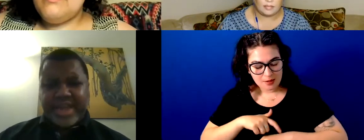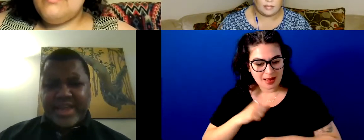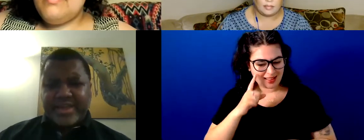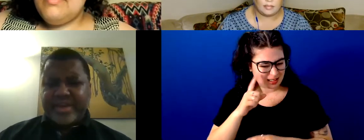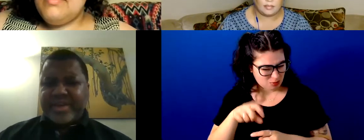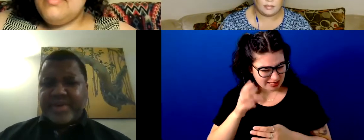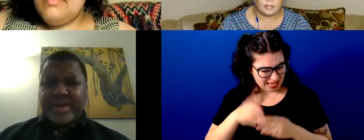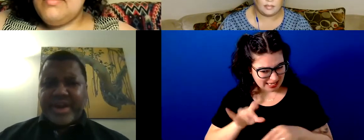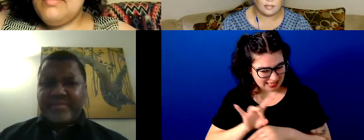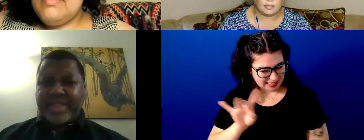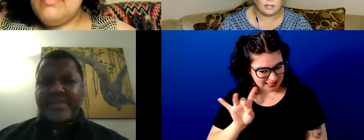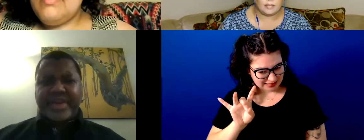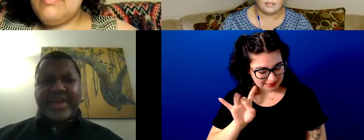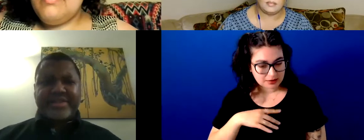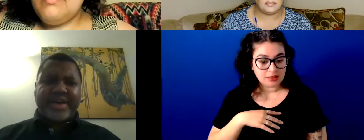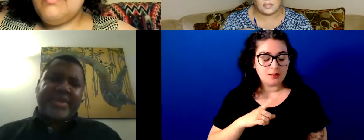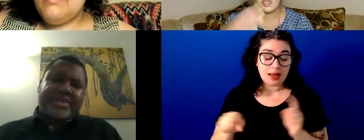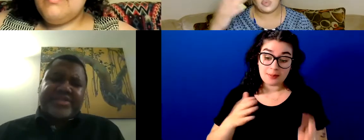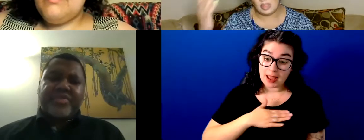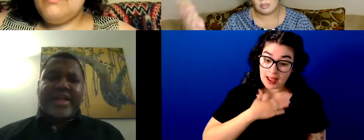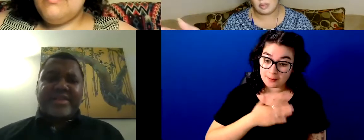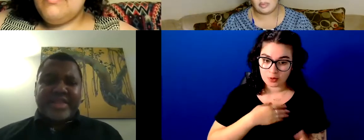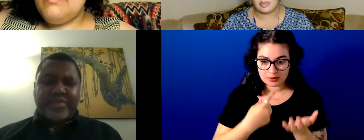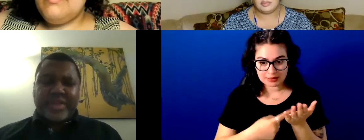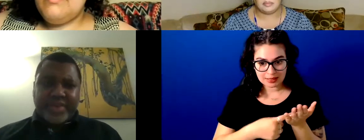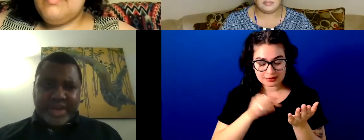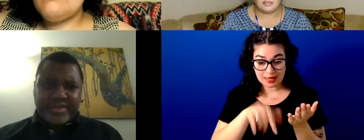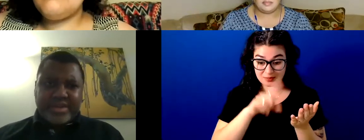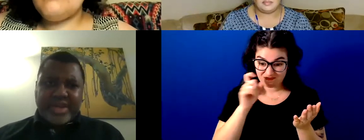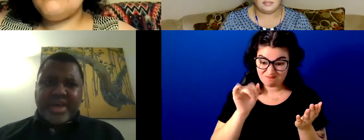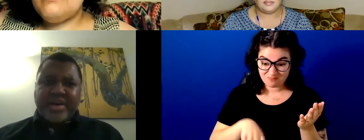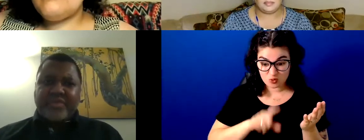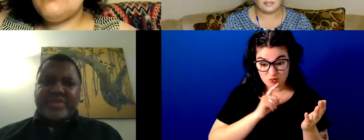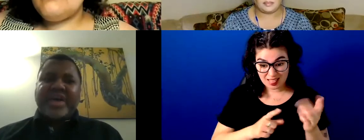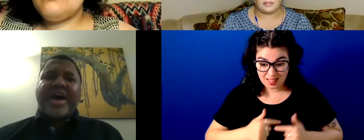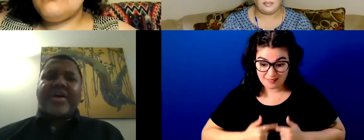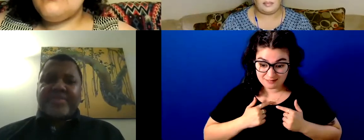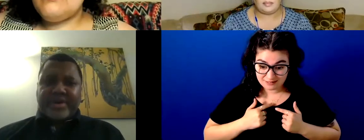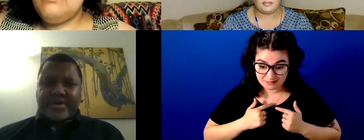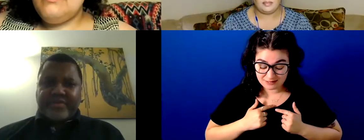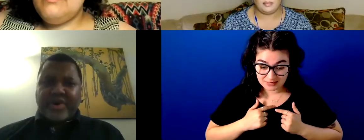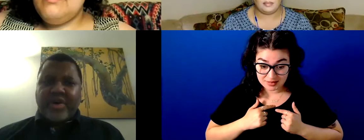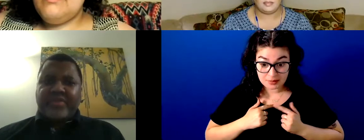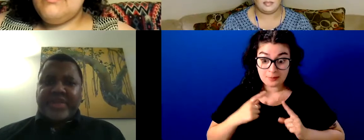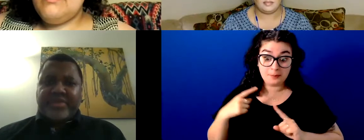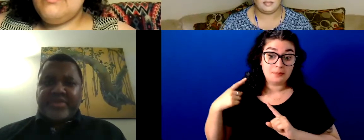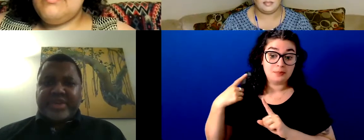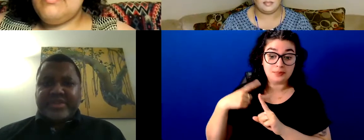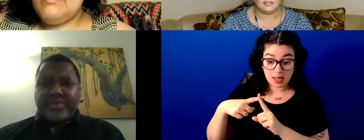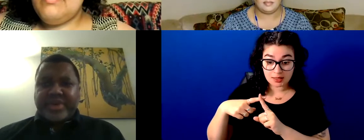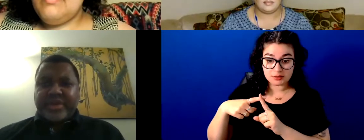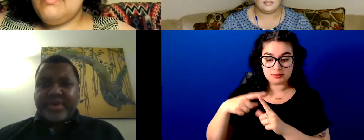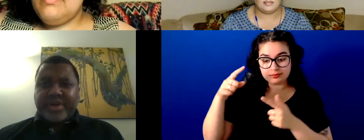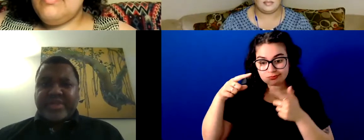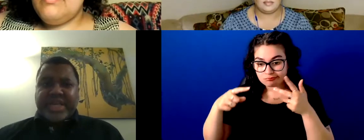end at 8, but I'm glad that I got to that because that's the reality that we're living in. On top of all of the other things